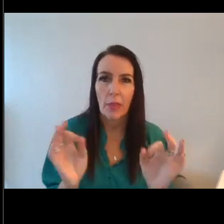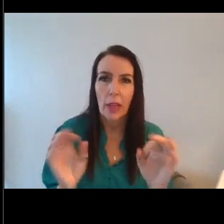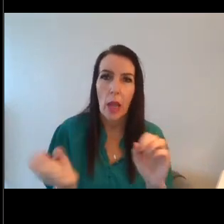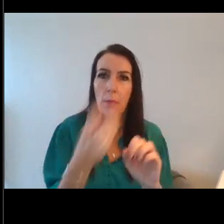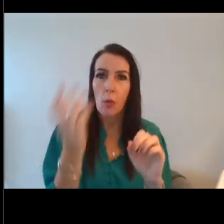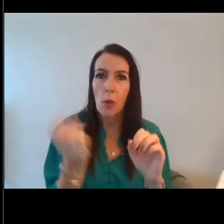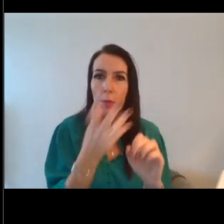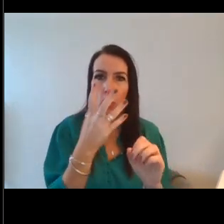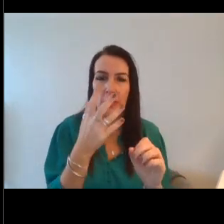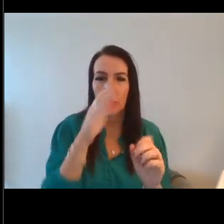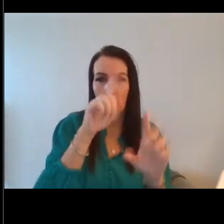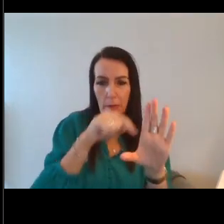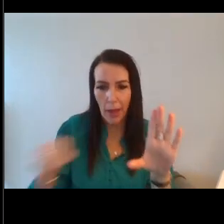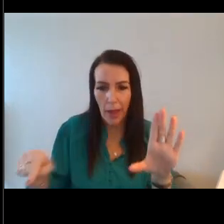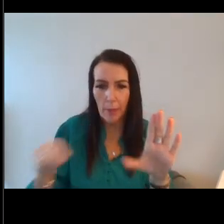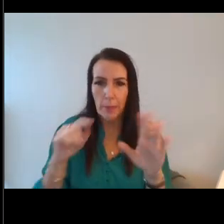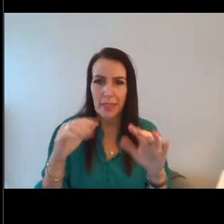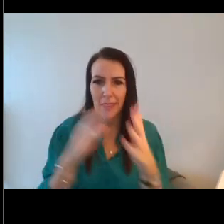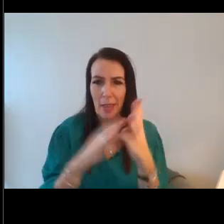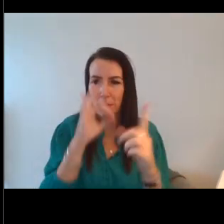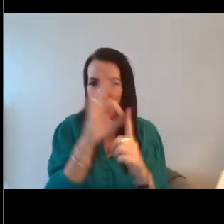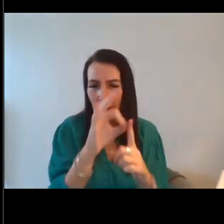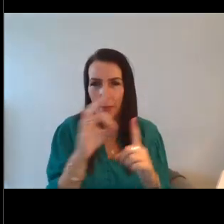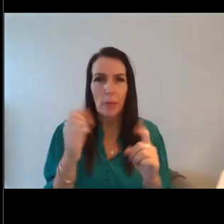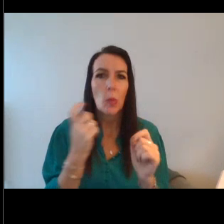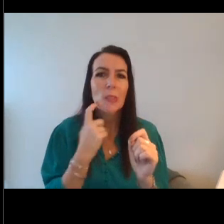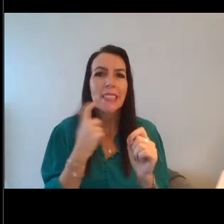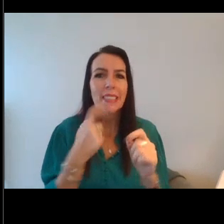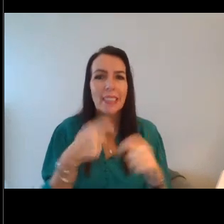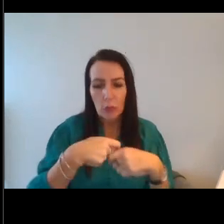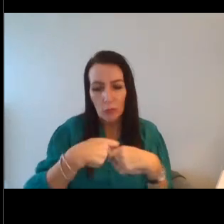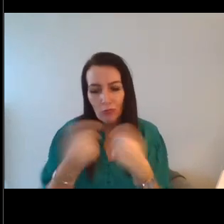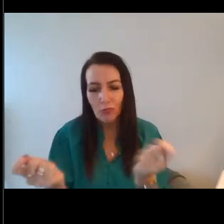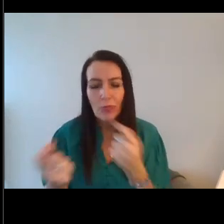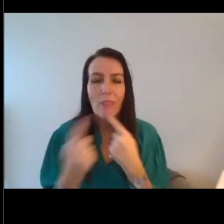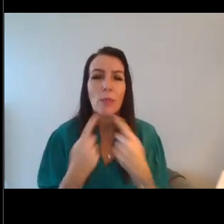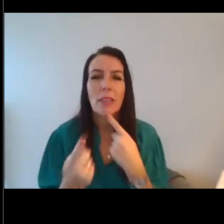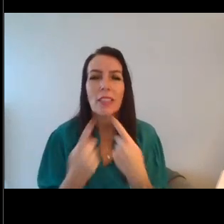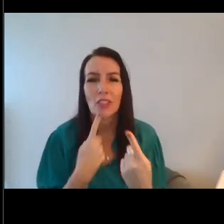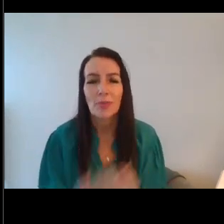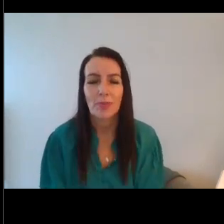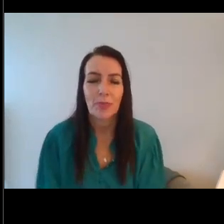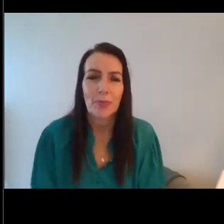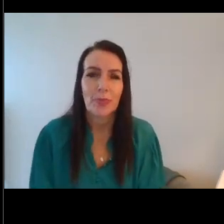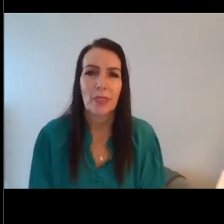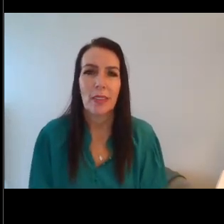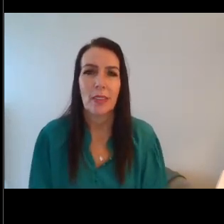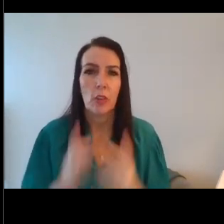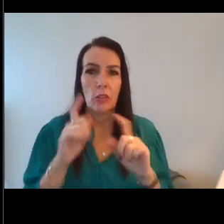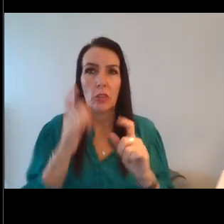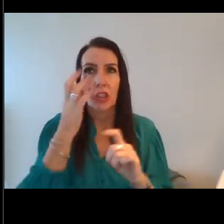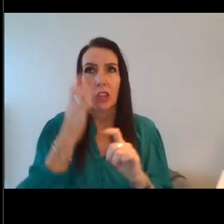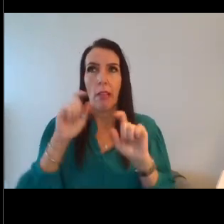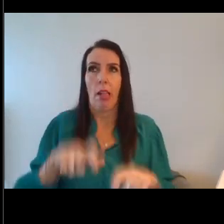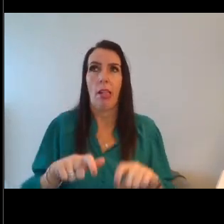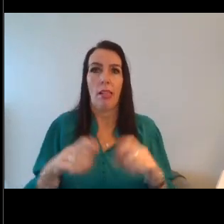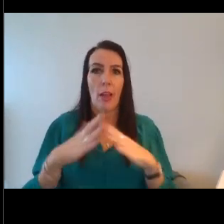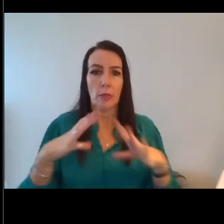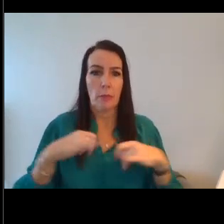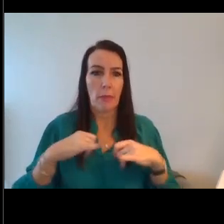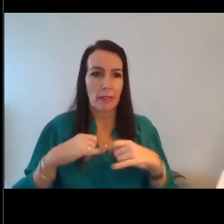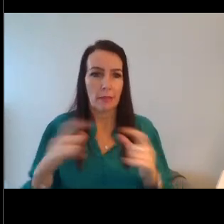and maps and just kind of key findings, it's a lot easier to disseminate that information throughout the council. So it's not just the housing manager, the